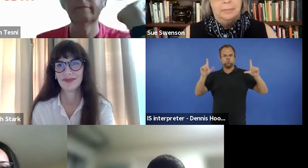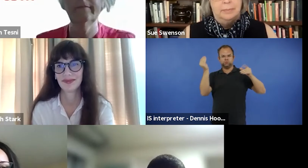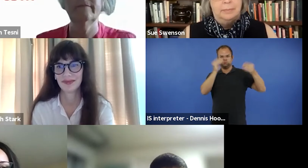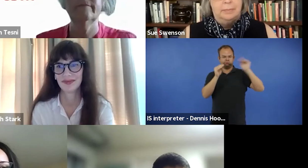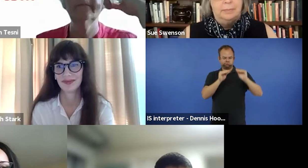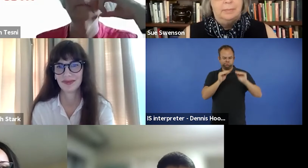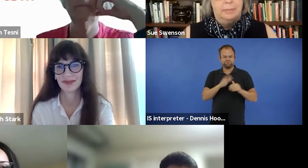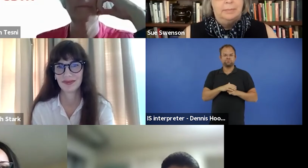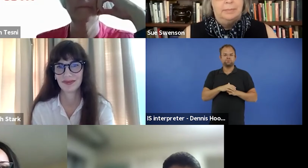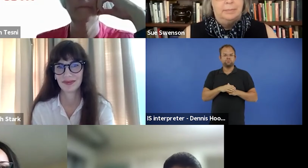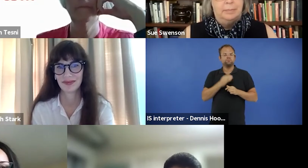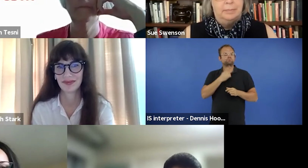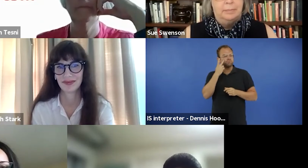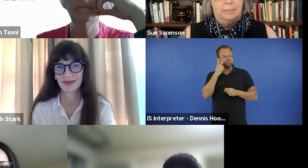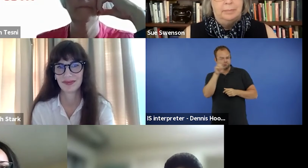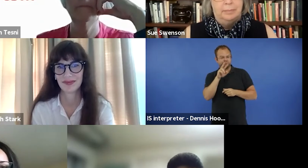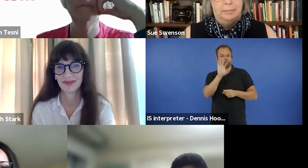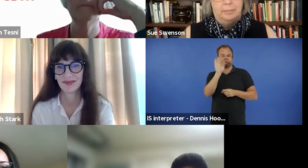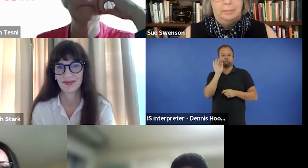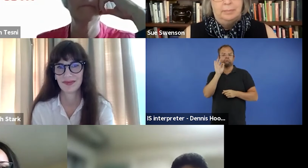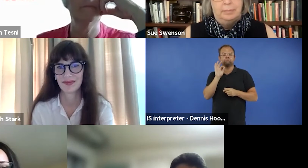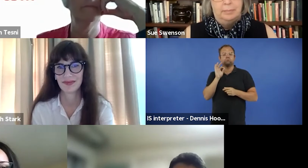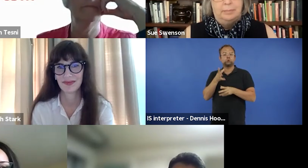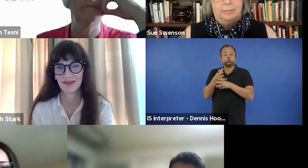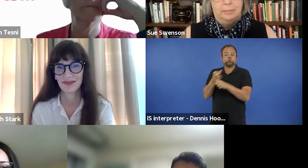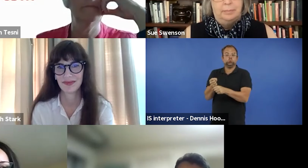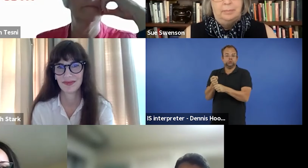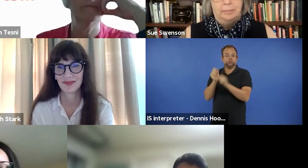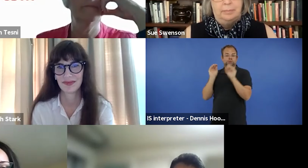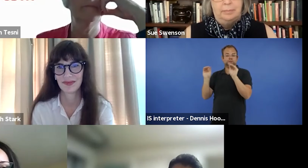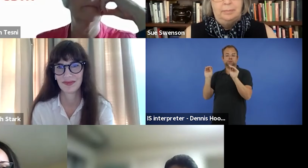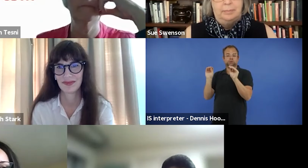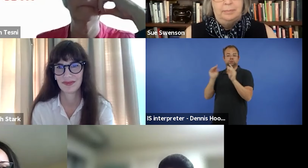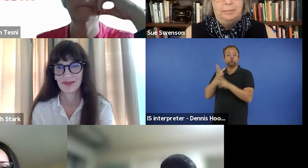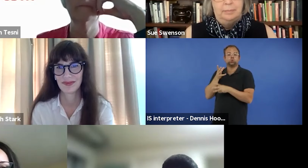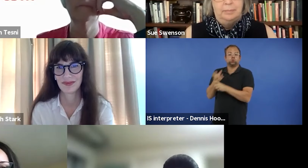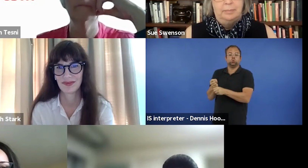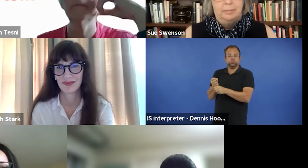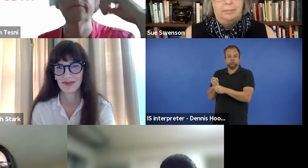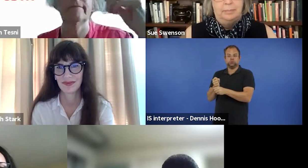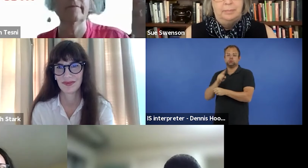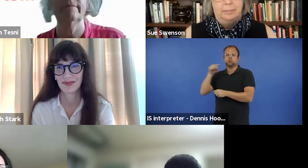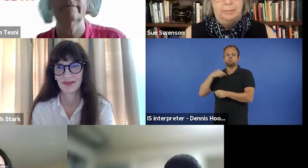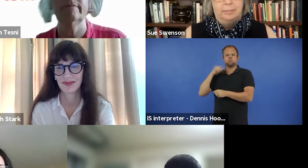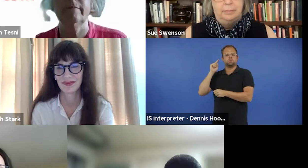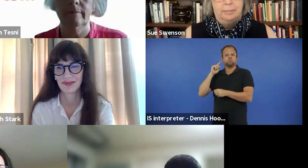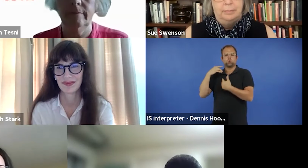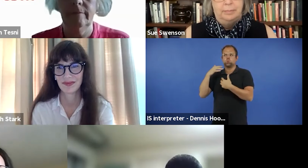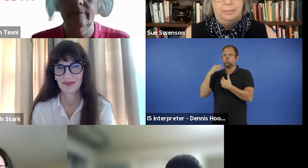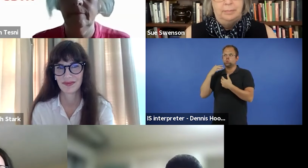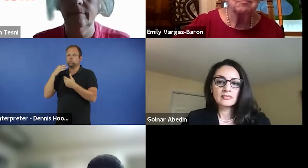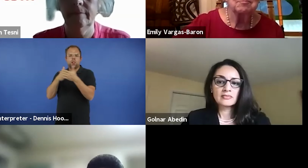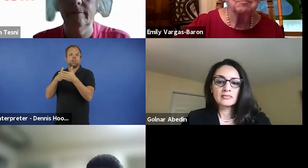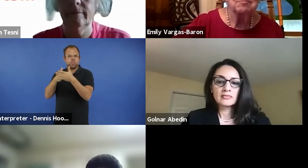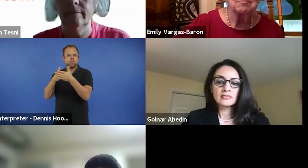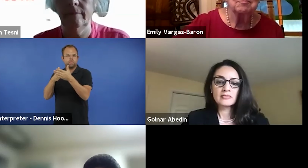change. A poor infrastructure, lack of policy in place, that's what was recognized in Rwanda. Access to adequate teaching